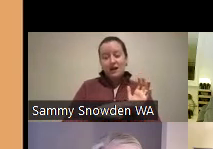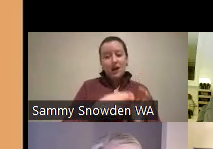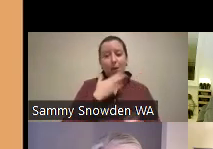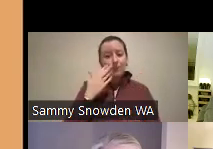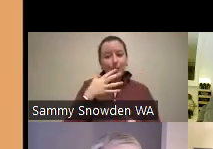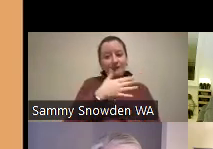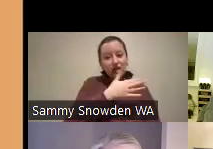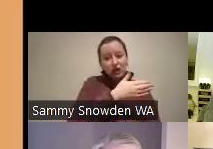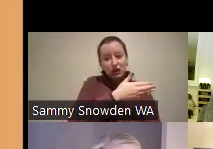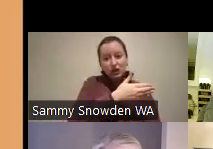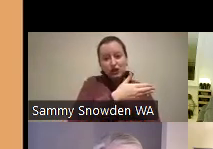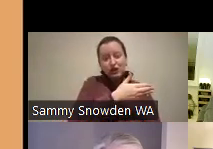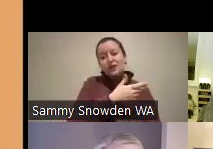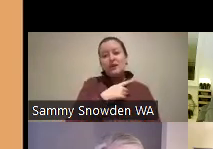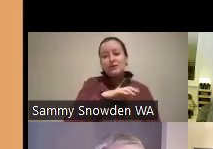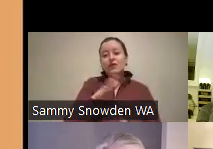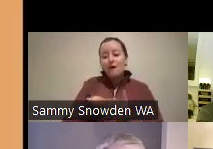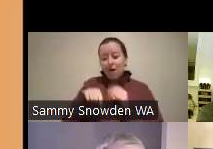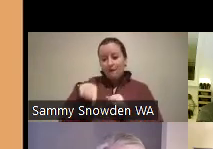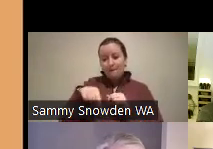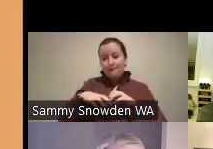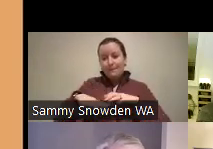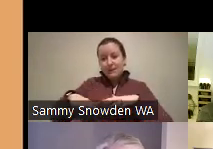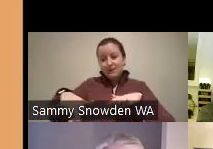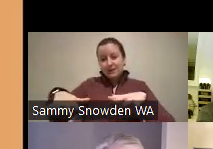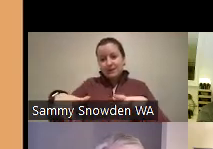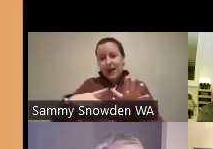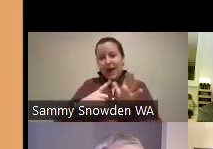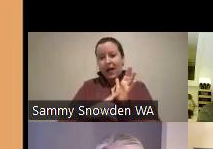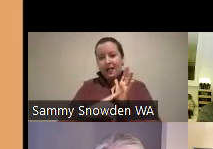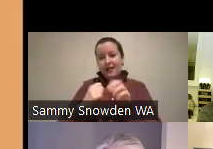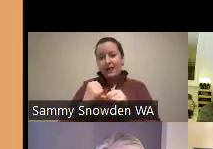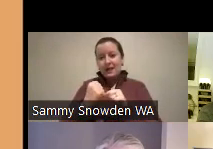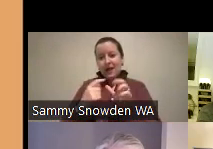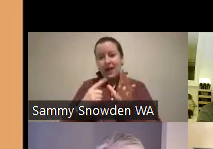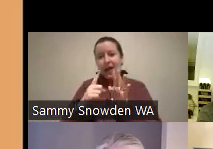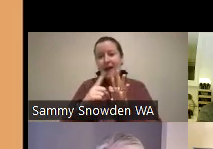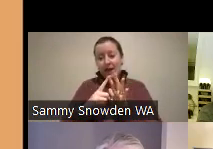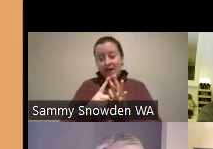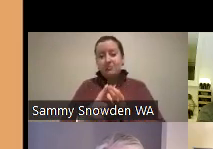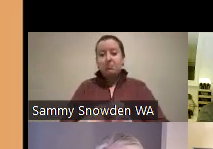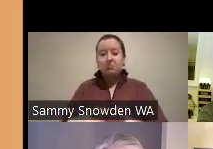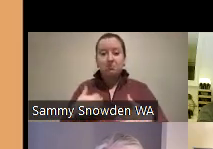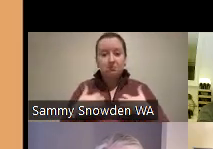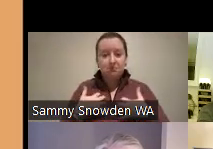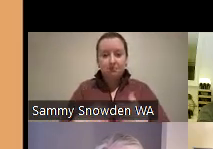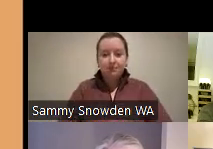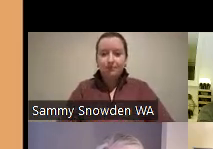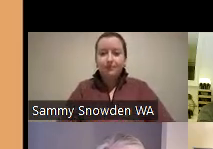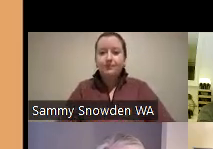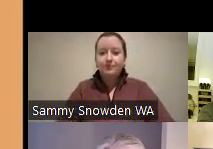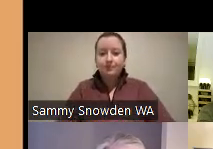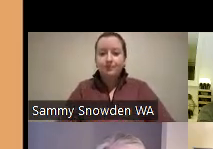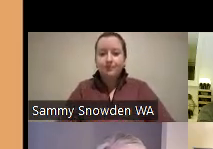bright coloured in foods. These will help your body to battle free radicals. So on a cellular level, these are